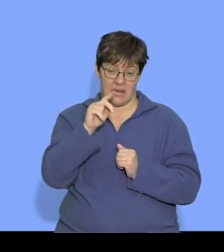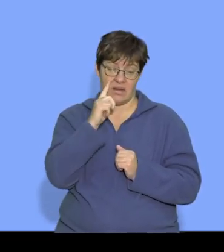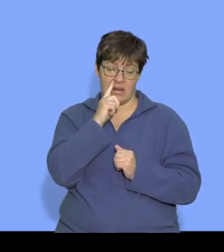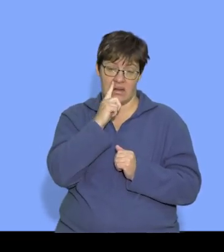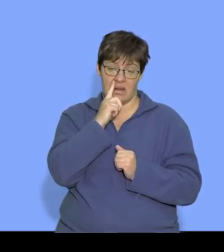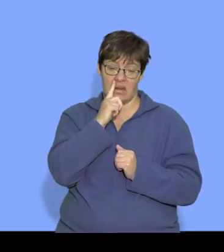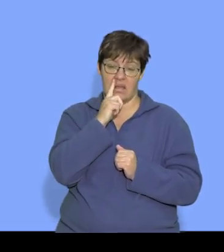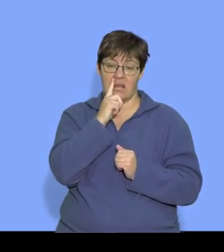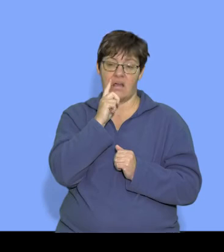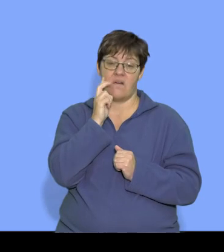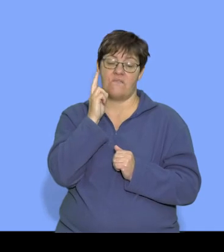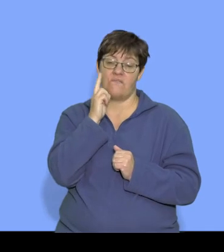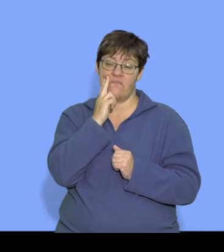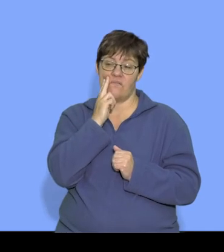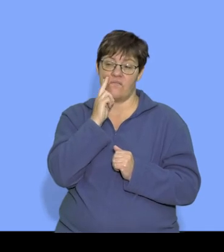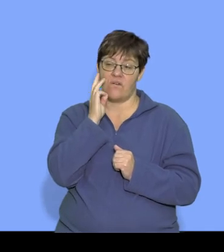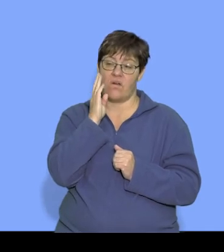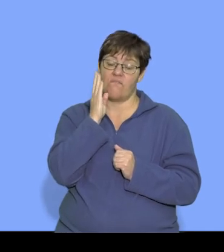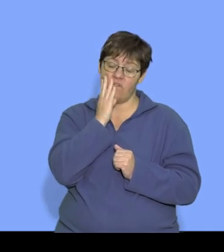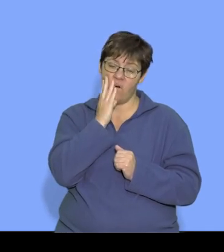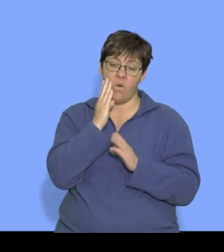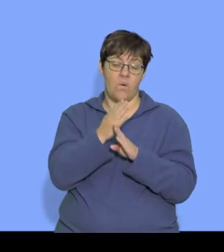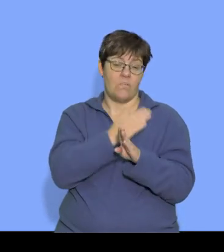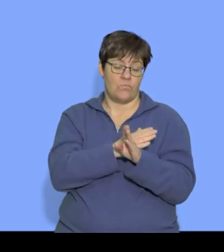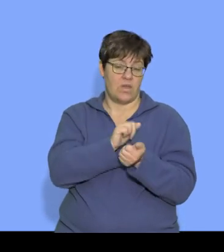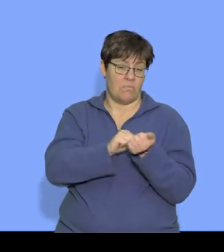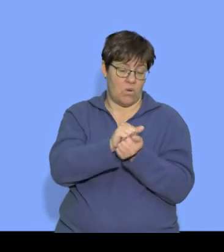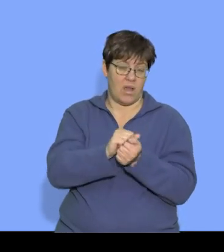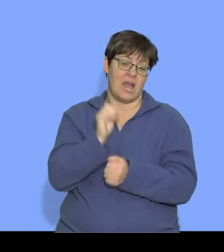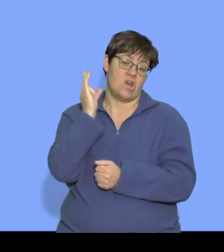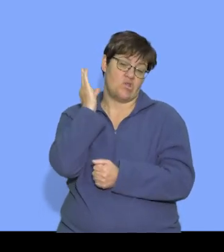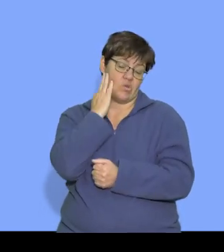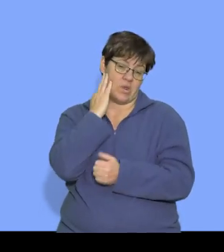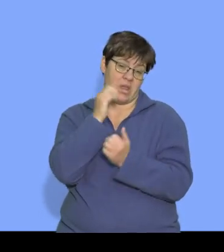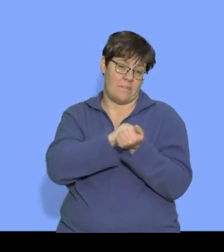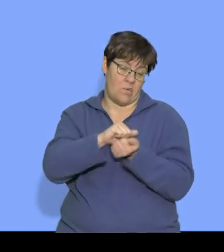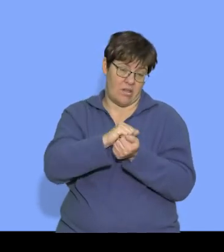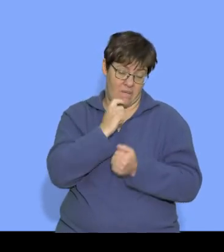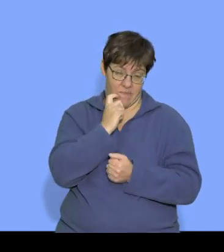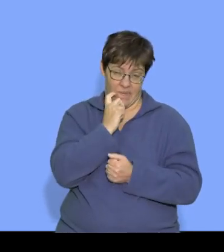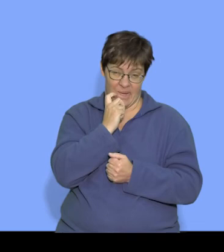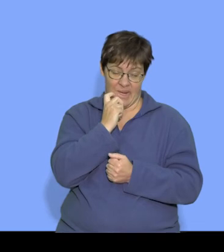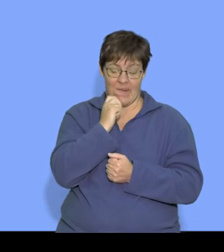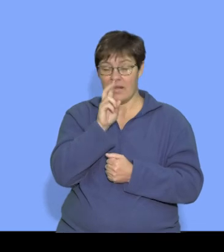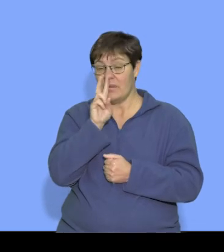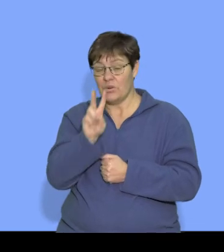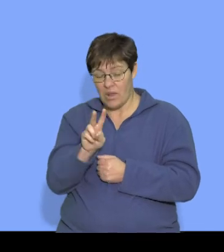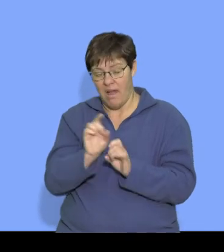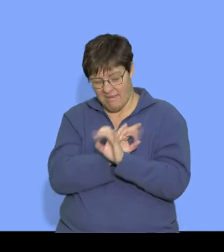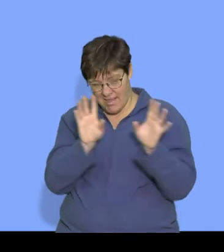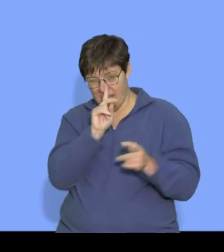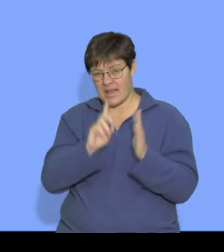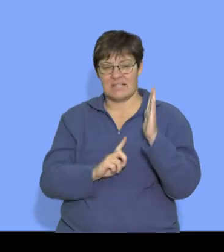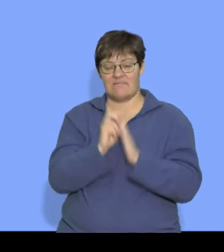canine, 4 molars, premolars, and 3 molars. And so if you look at that, you can clearly see